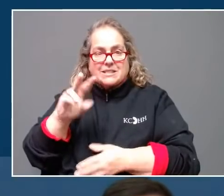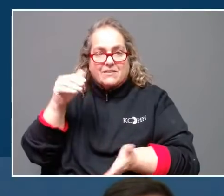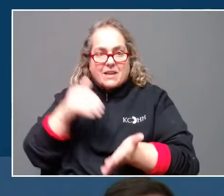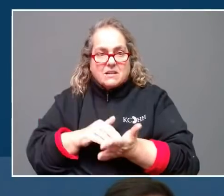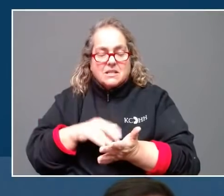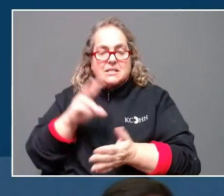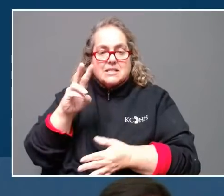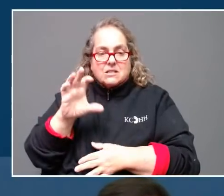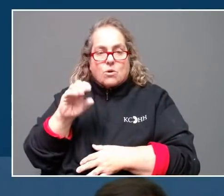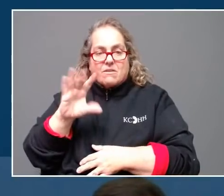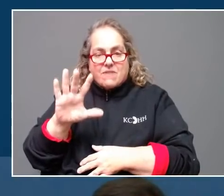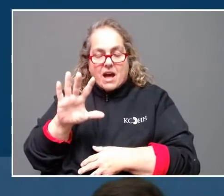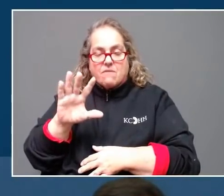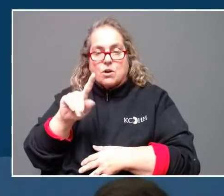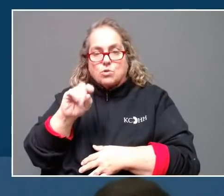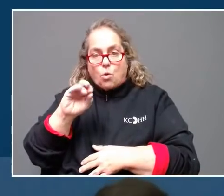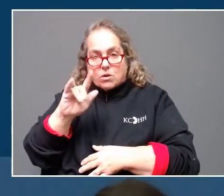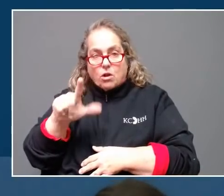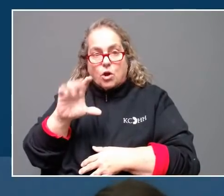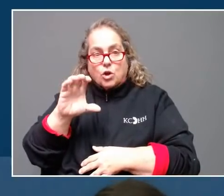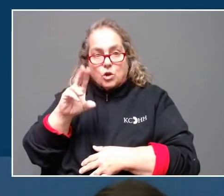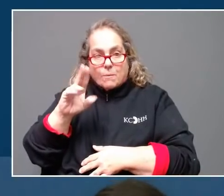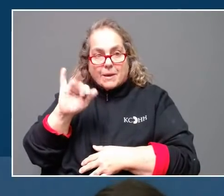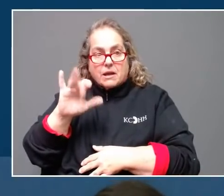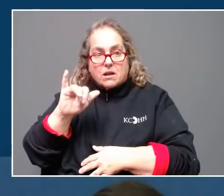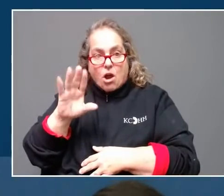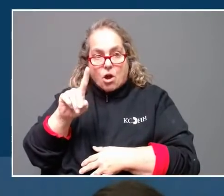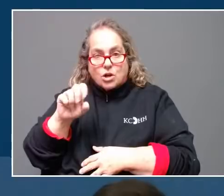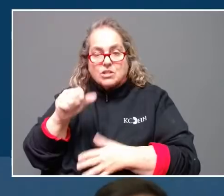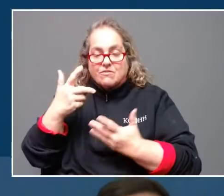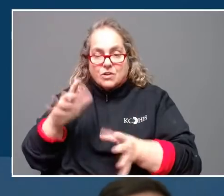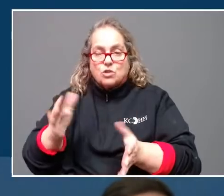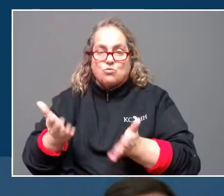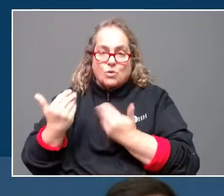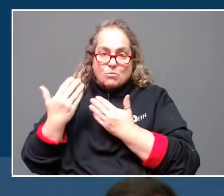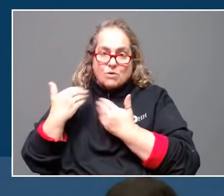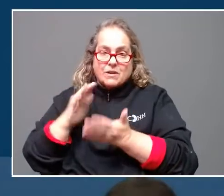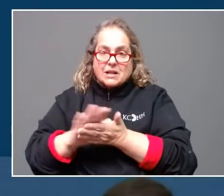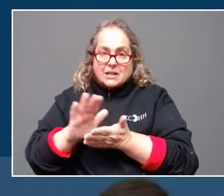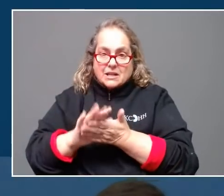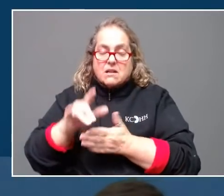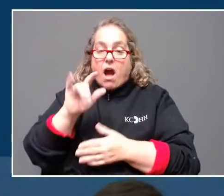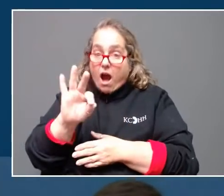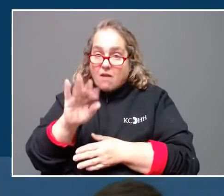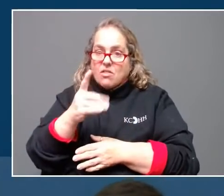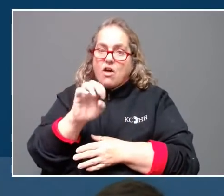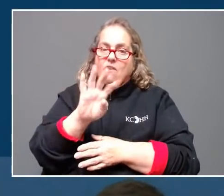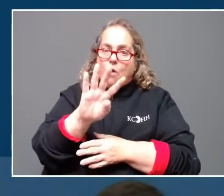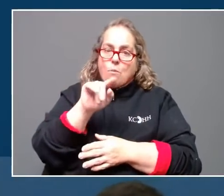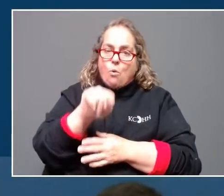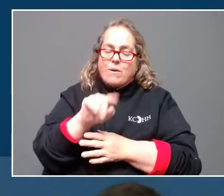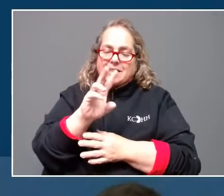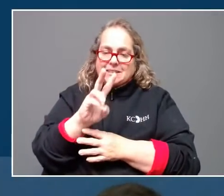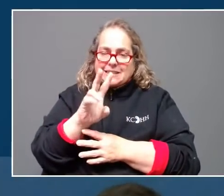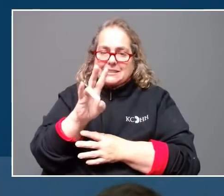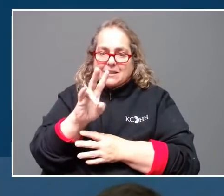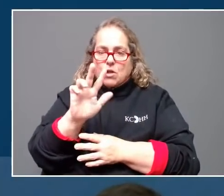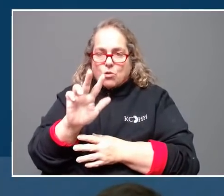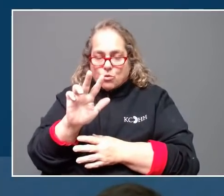1,146,605 total cubic yards thus far removed of the estimated 4.673 million